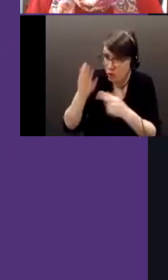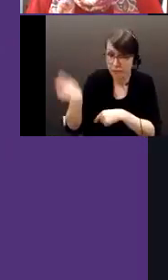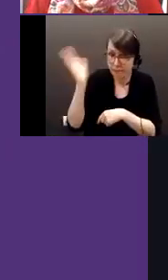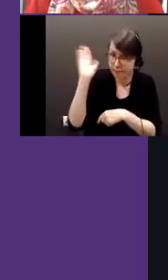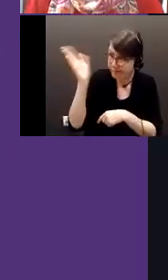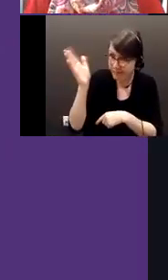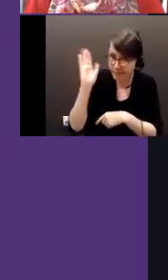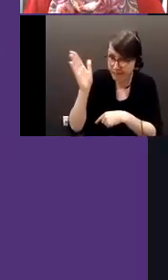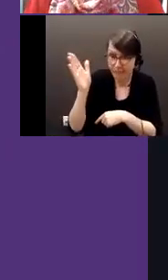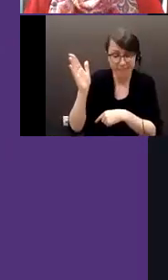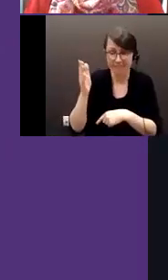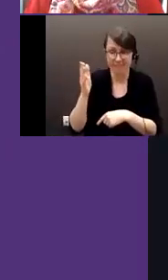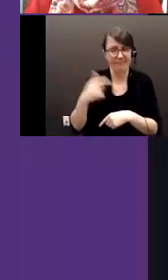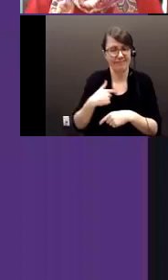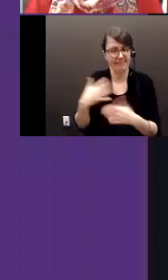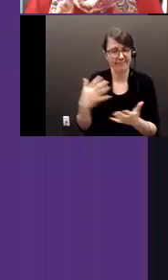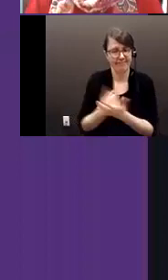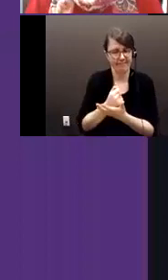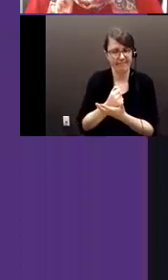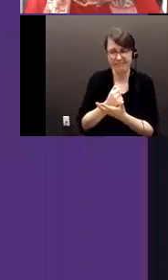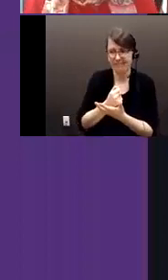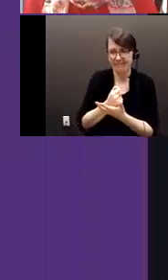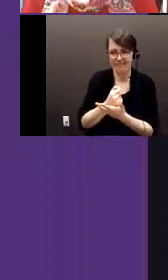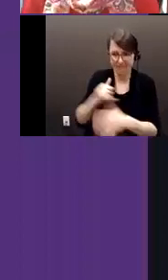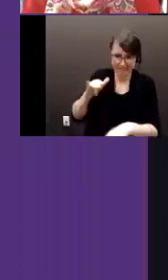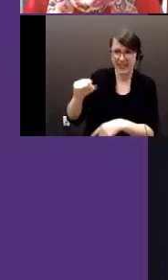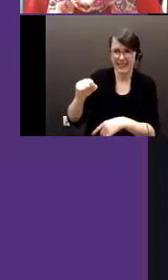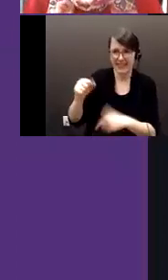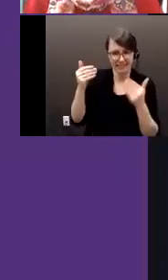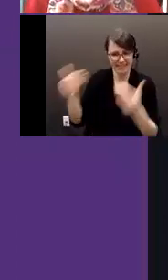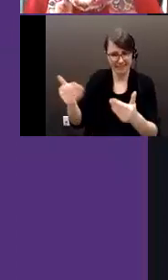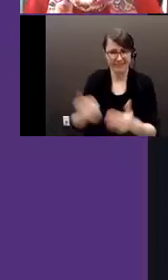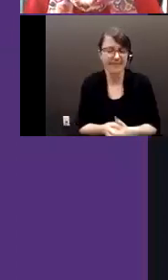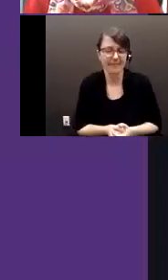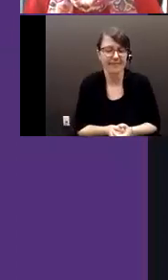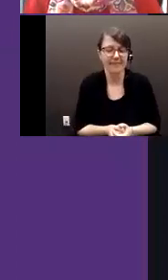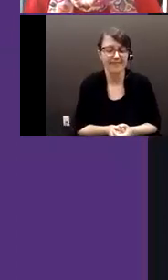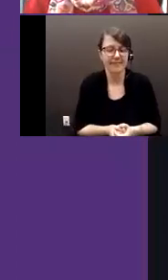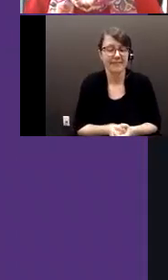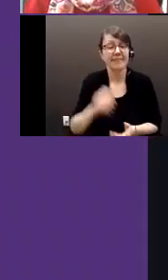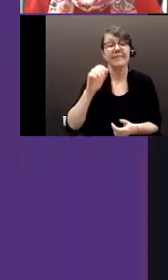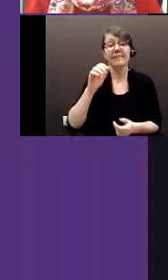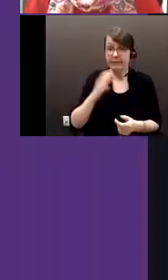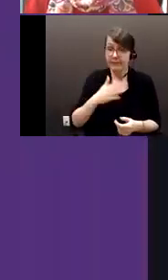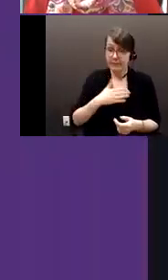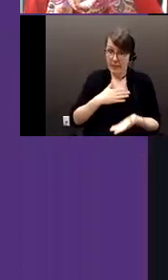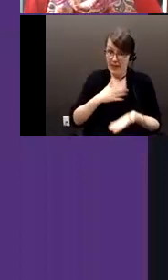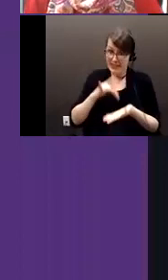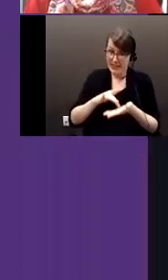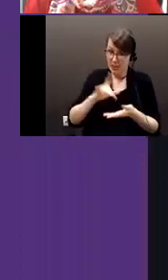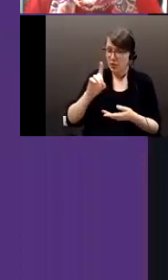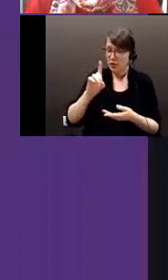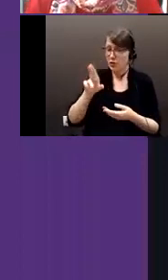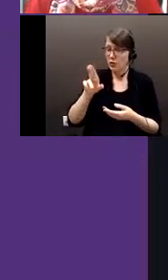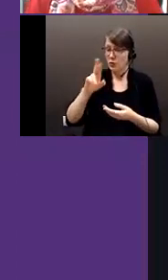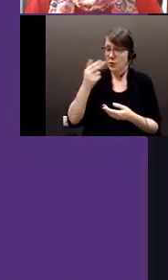we jump on those opportunities. So the Durham Rape Crisis Center, a little bit like EAPO, is